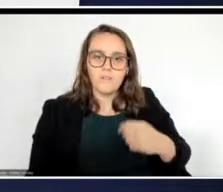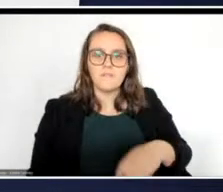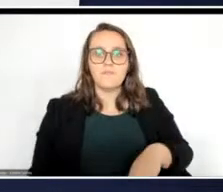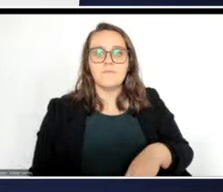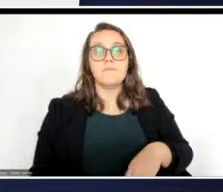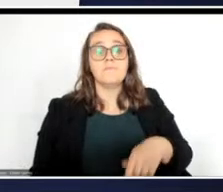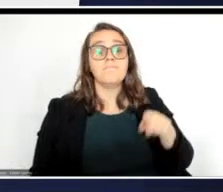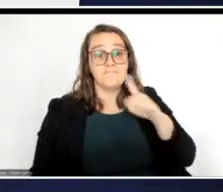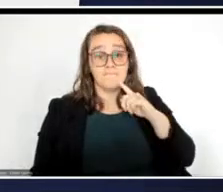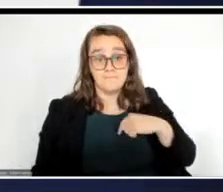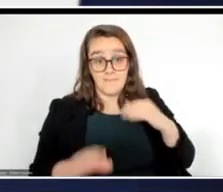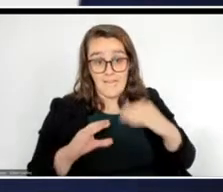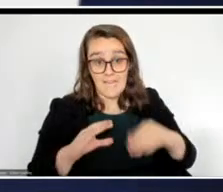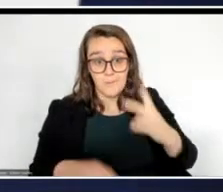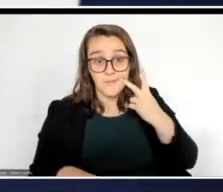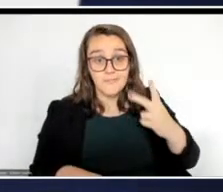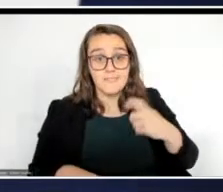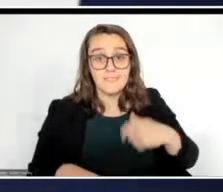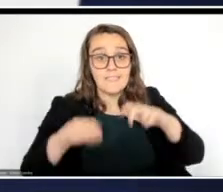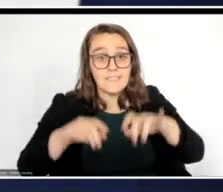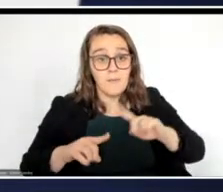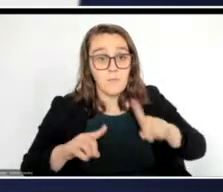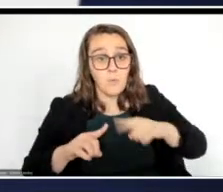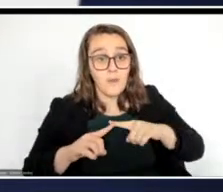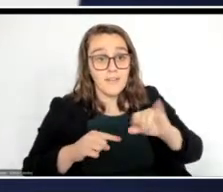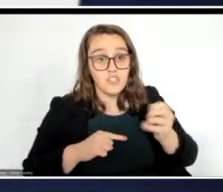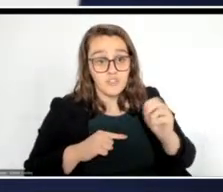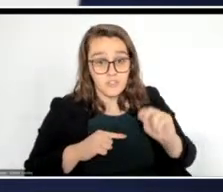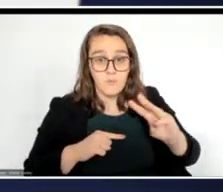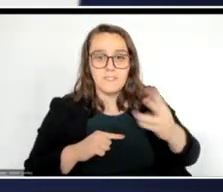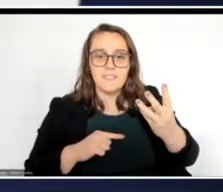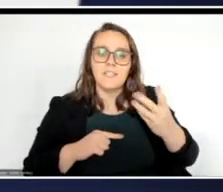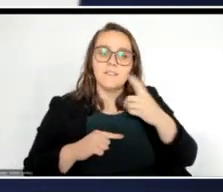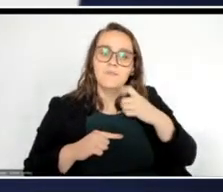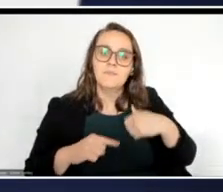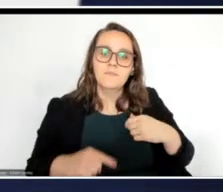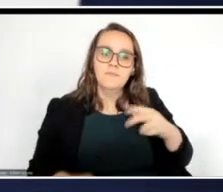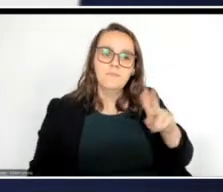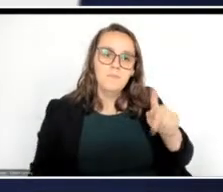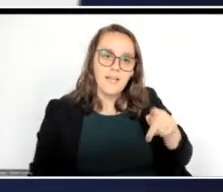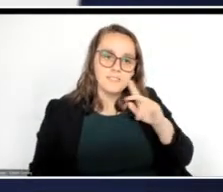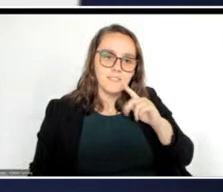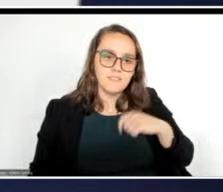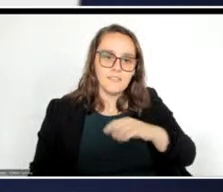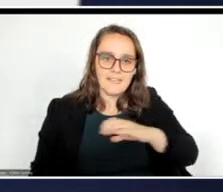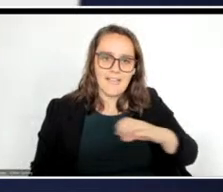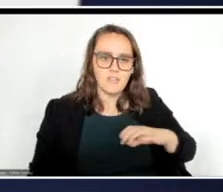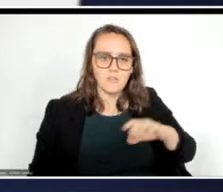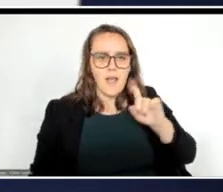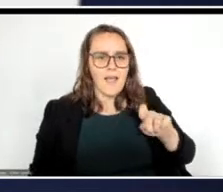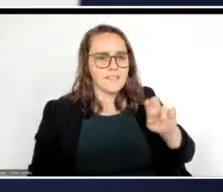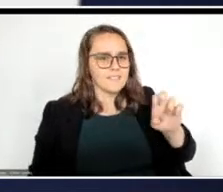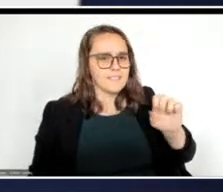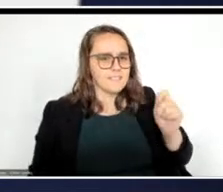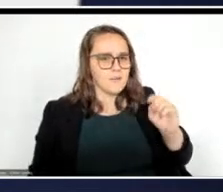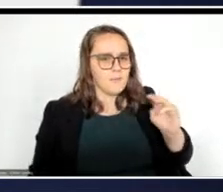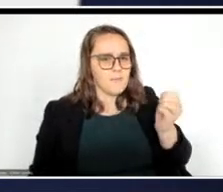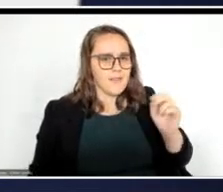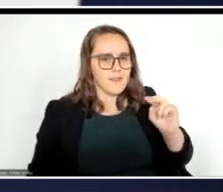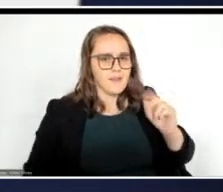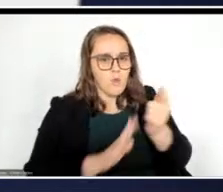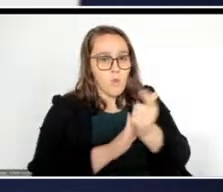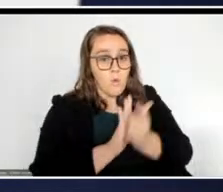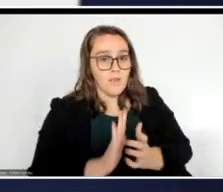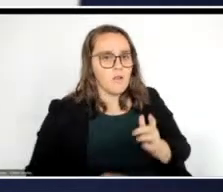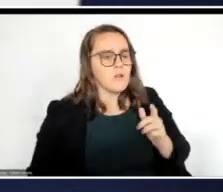on January 6th in which Vice President Pence's counsel asked Dr. Eastman, did you advise the president that in your professional judgment,